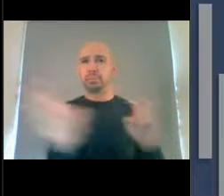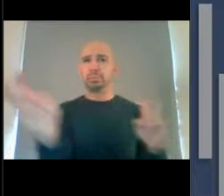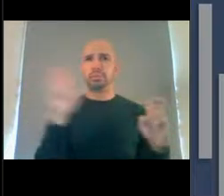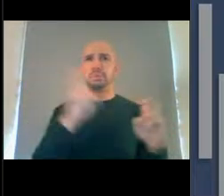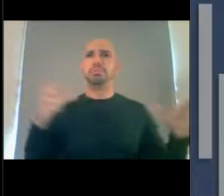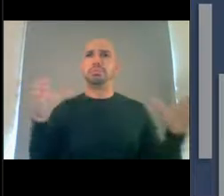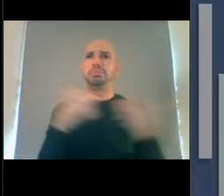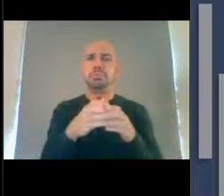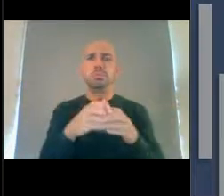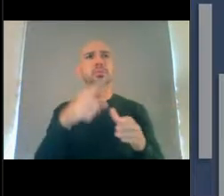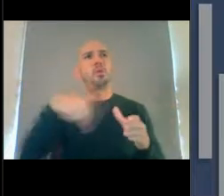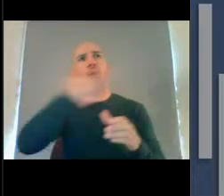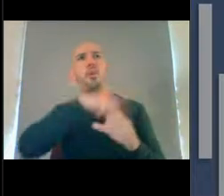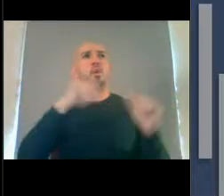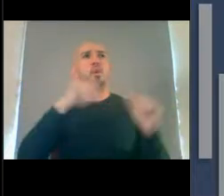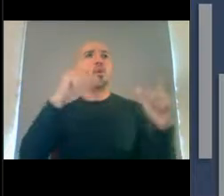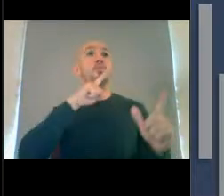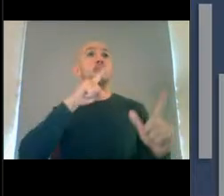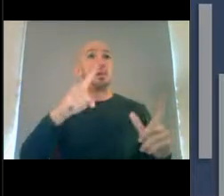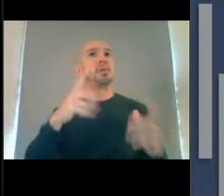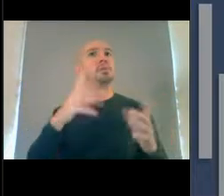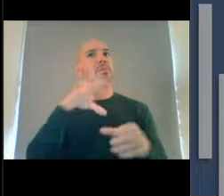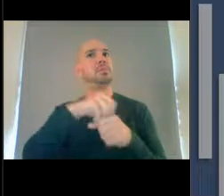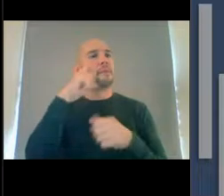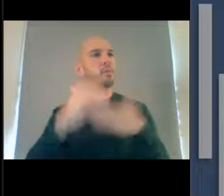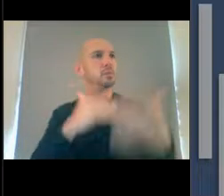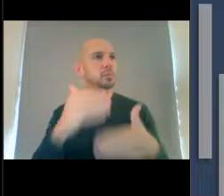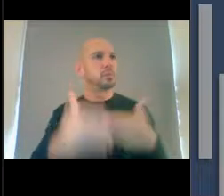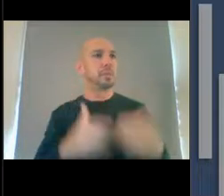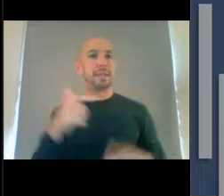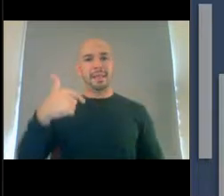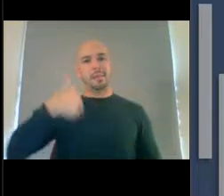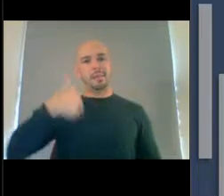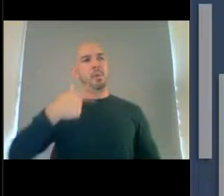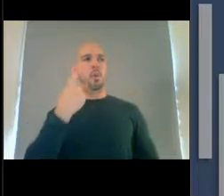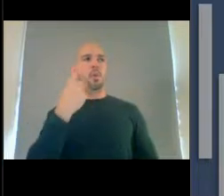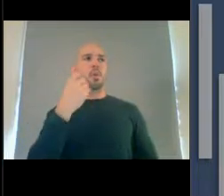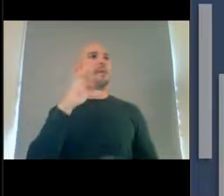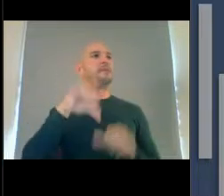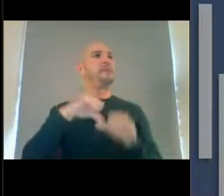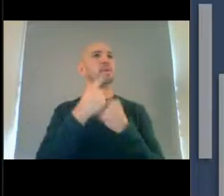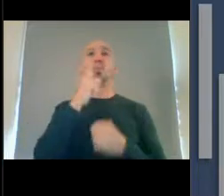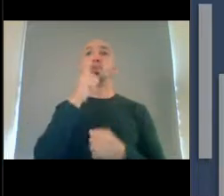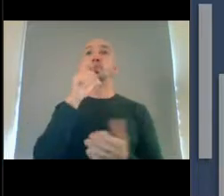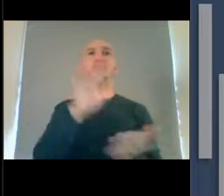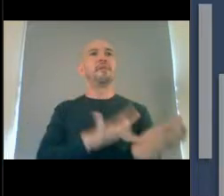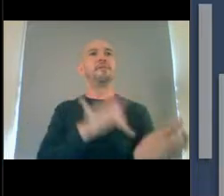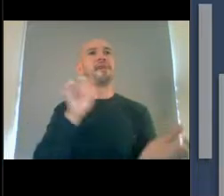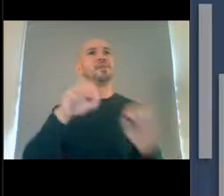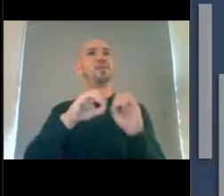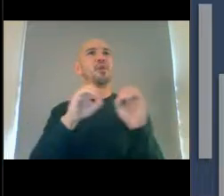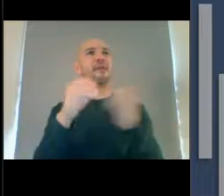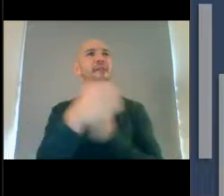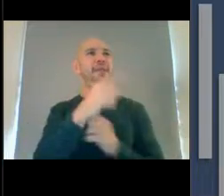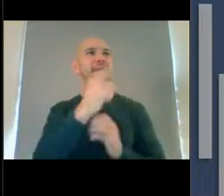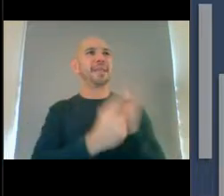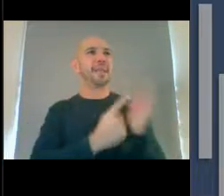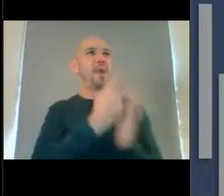participate in the process to make it what it is we were one of the agencies who took advantage of the office hours hosted by your staff and this is truly